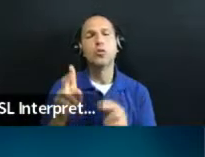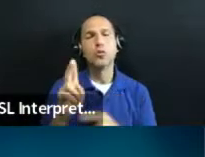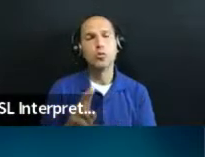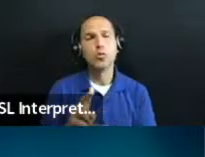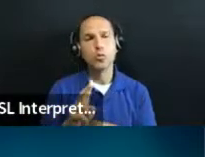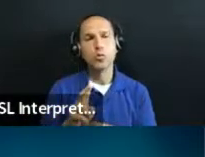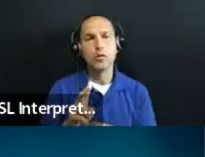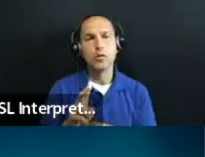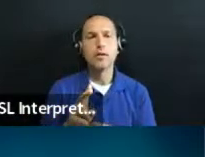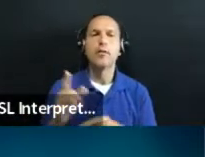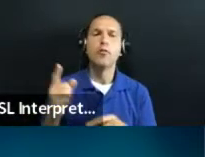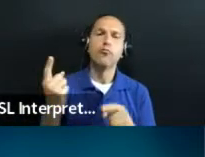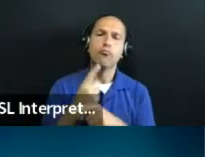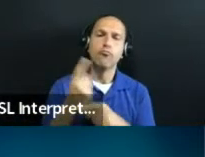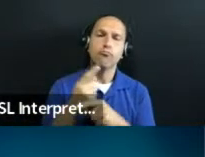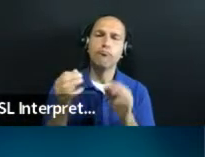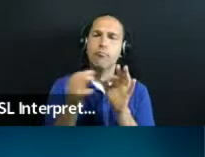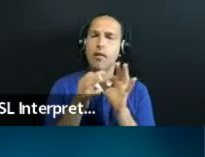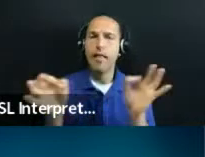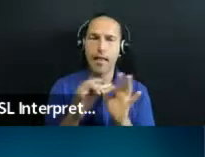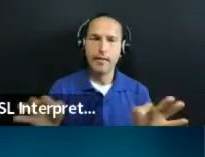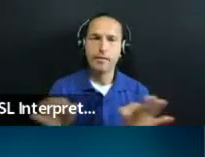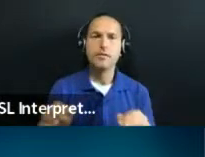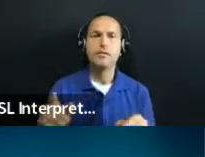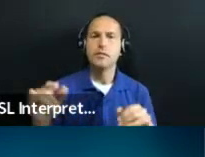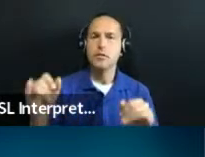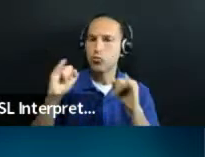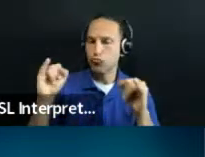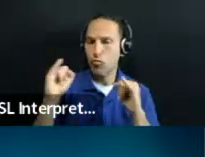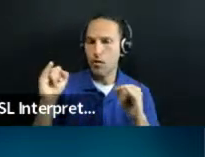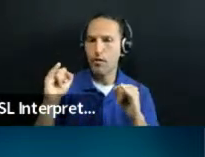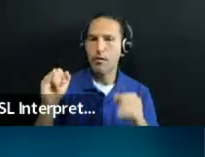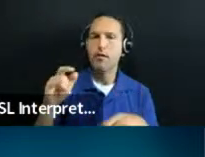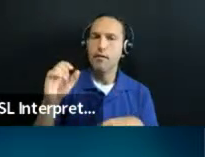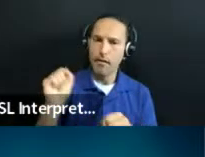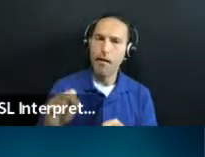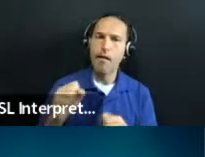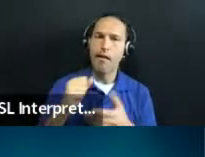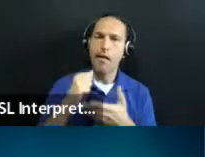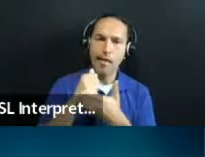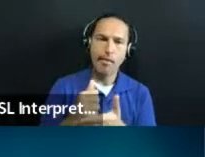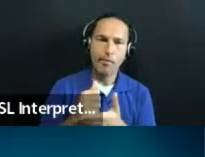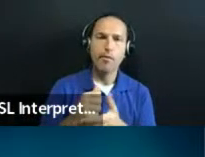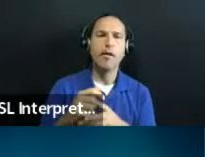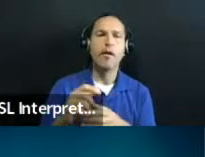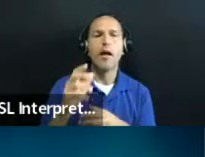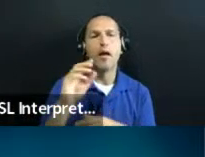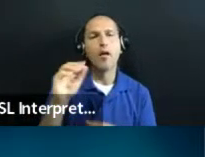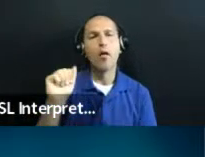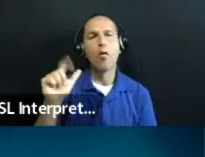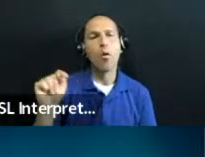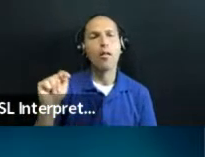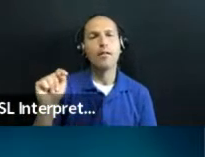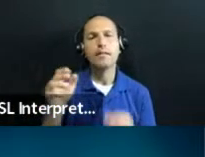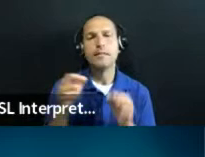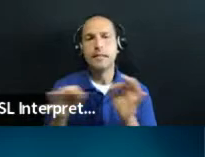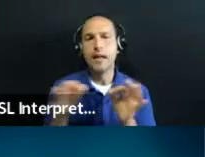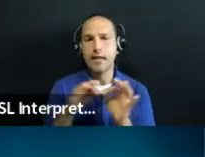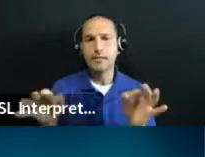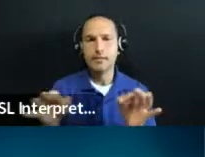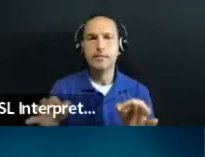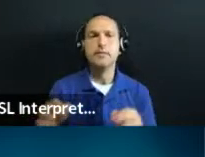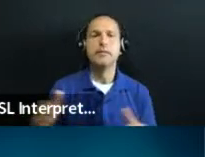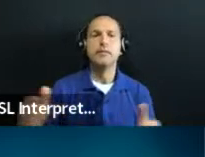in plain language, they're writing instructions that are helpful, and writing alt text for images, right?